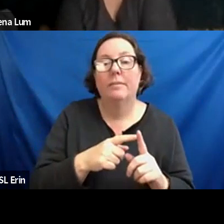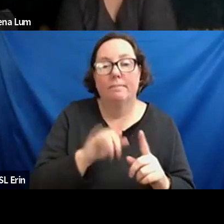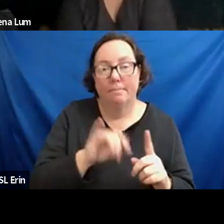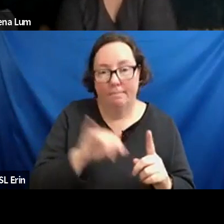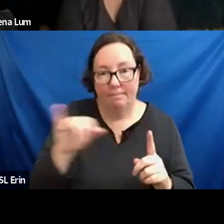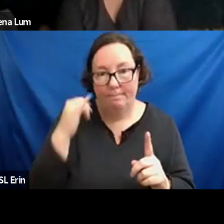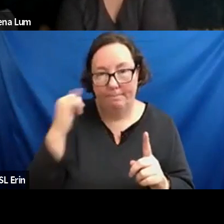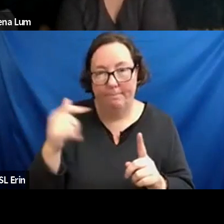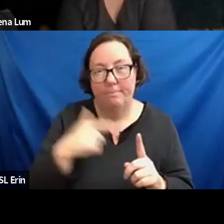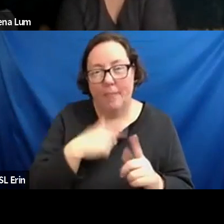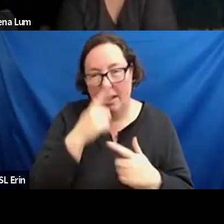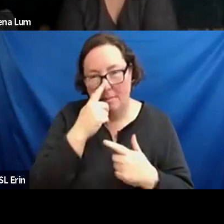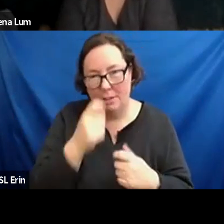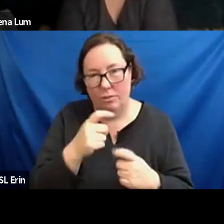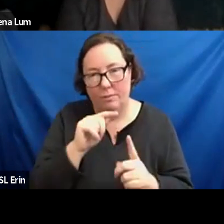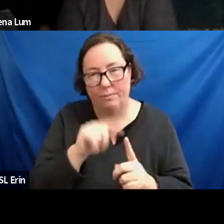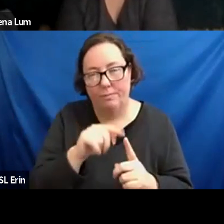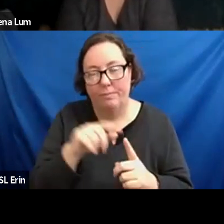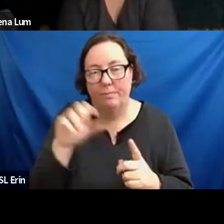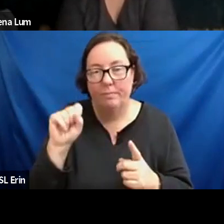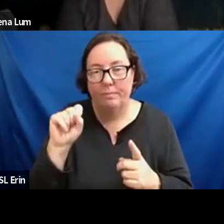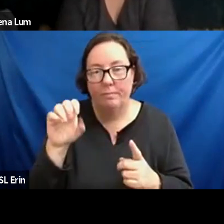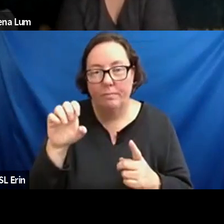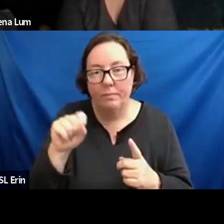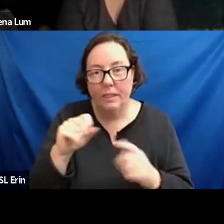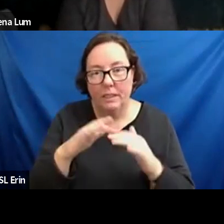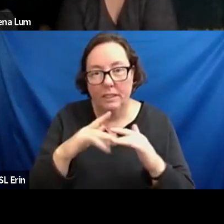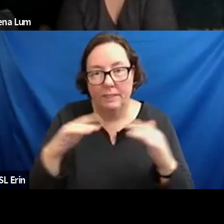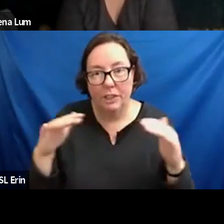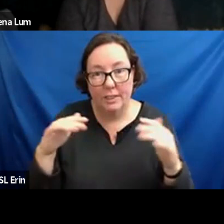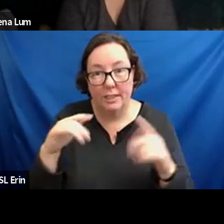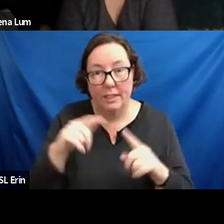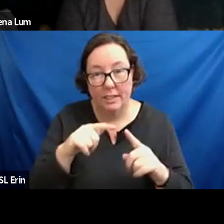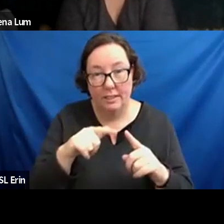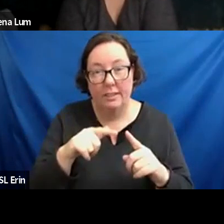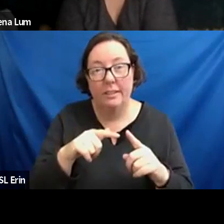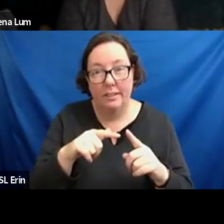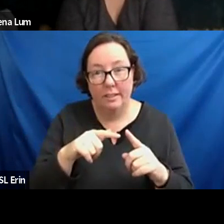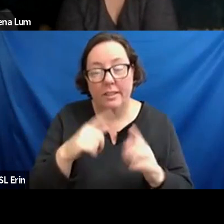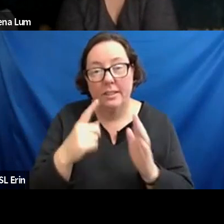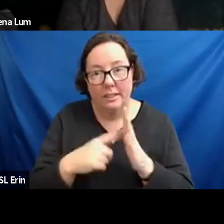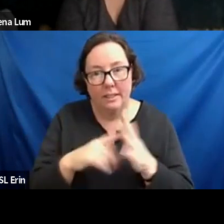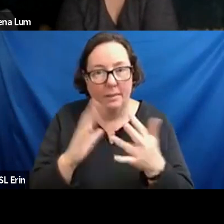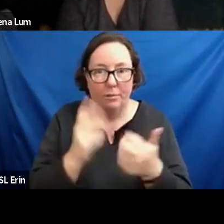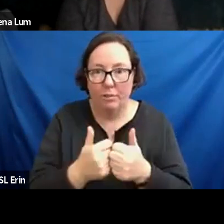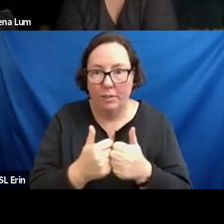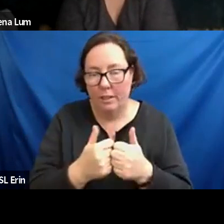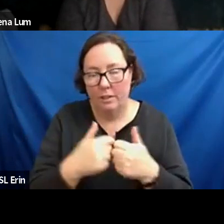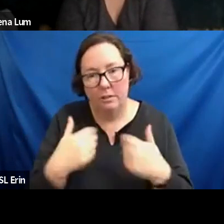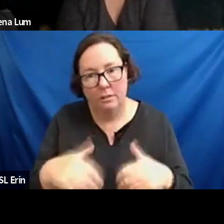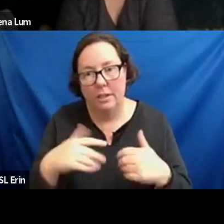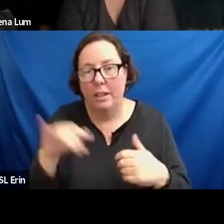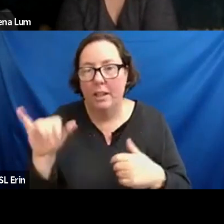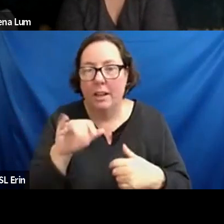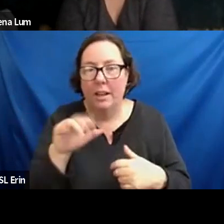also really interested in the socioeconomic diversity that is sometimes challenged, as Ms. Nagasawa